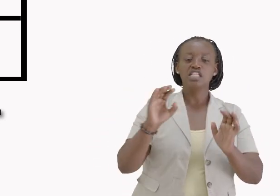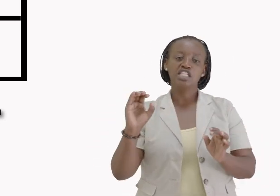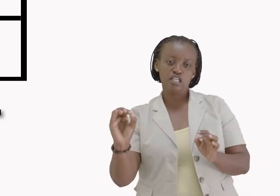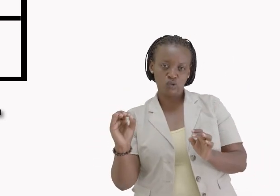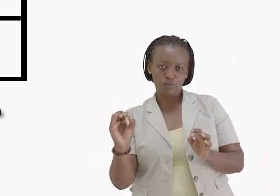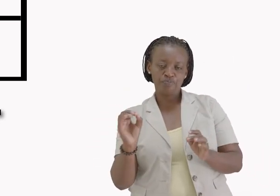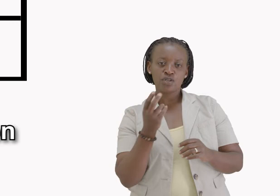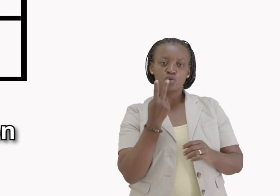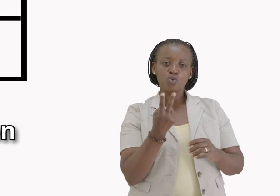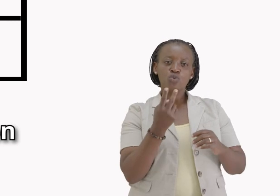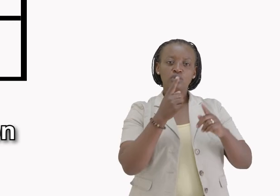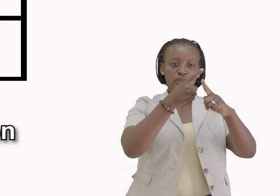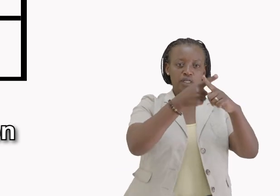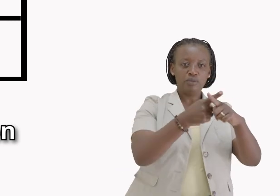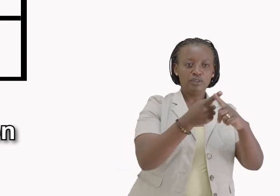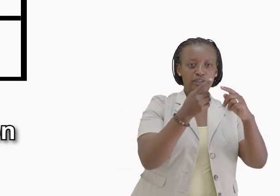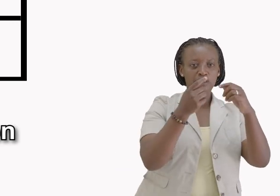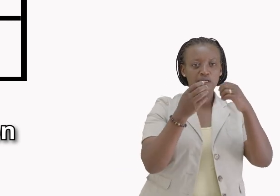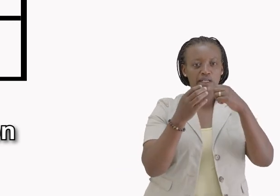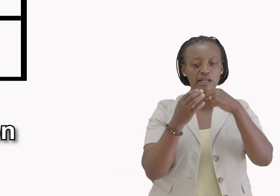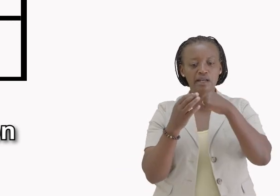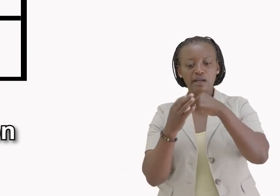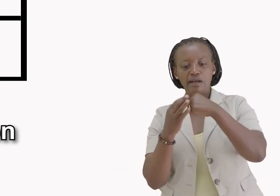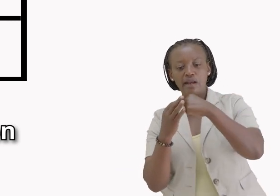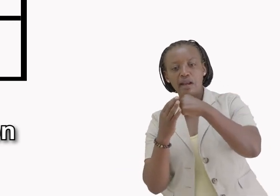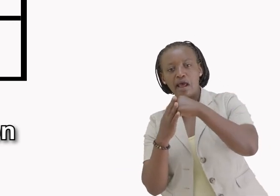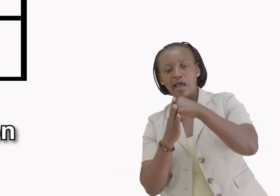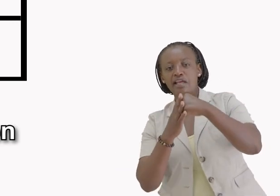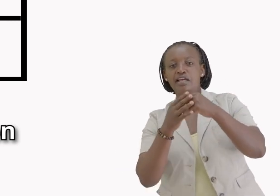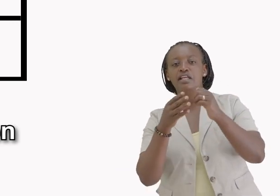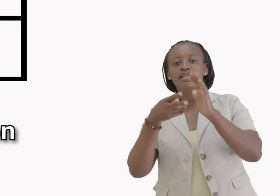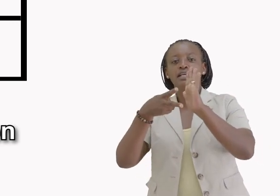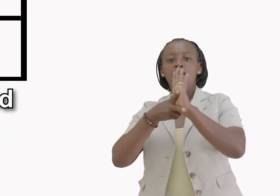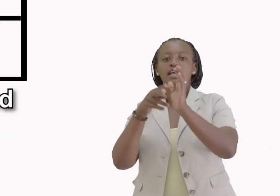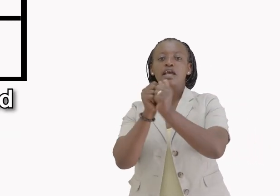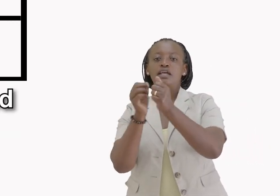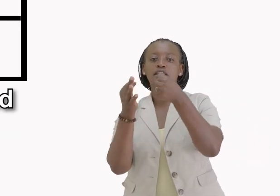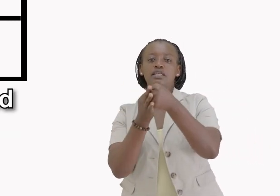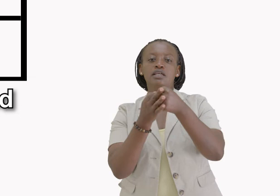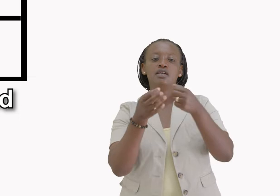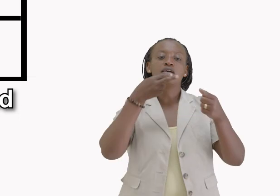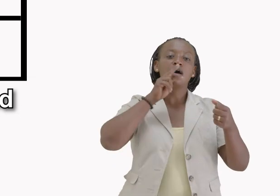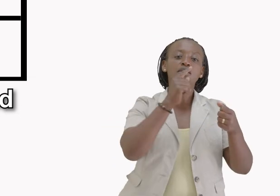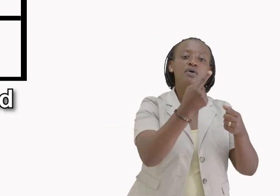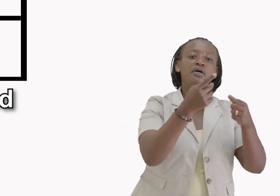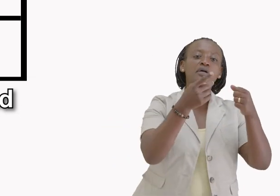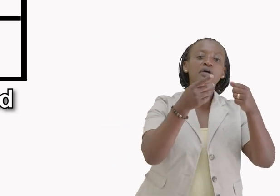is 0. 2 times 9 is 18. The answer